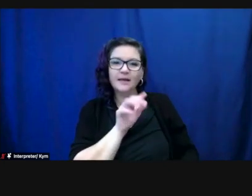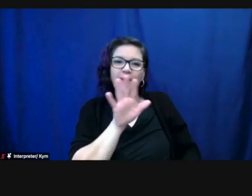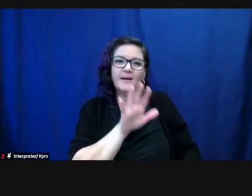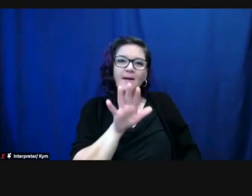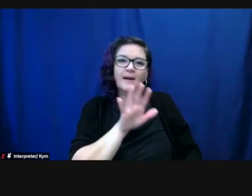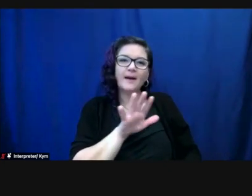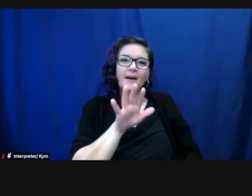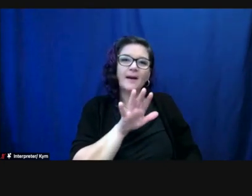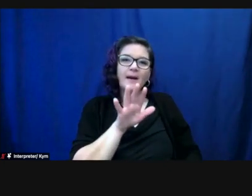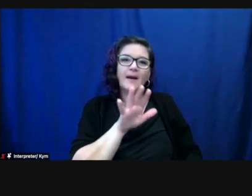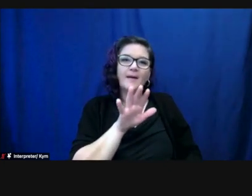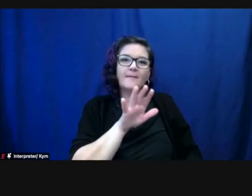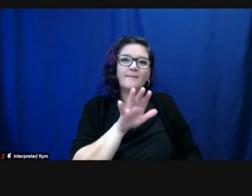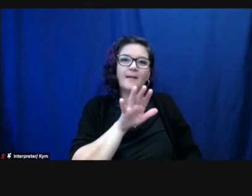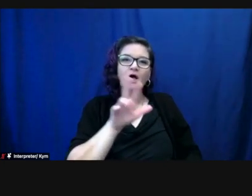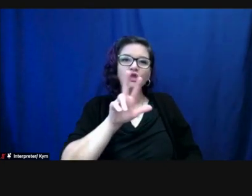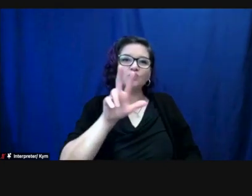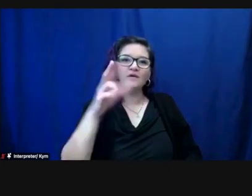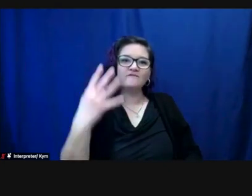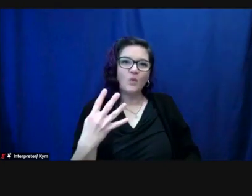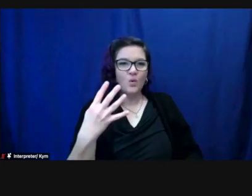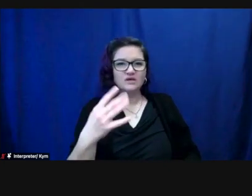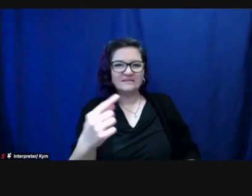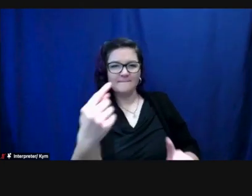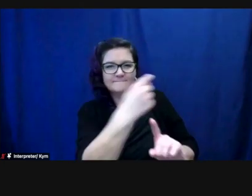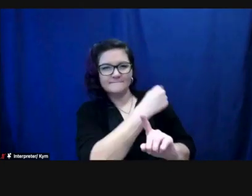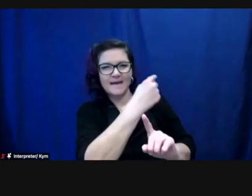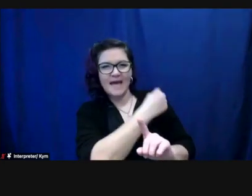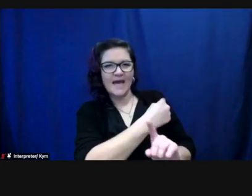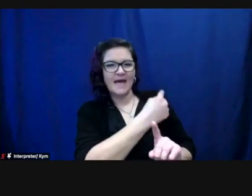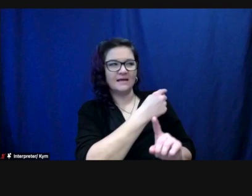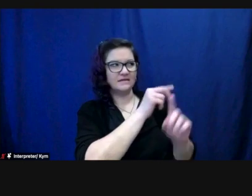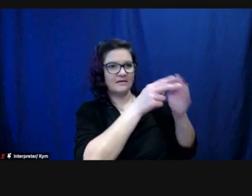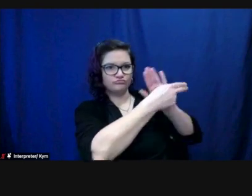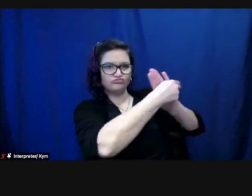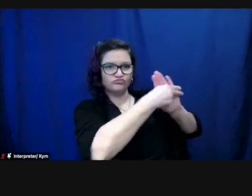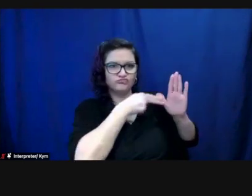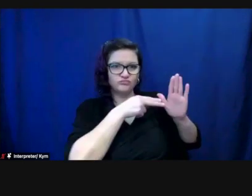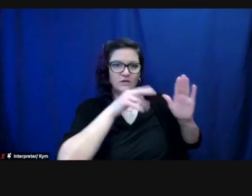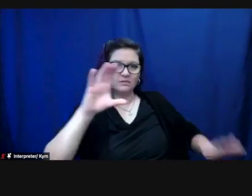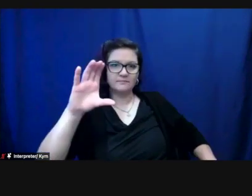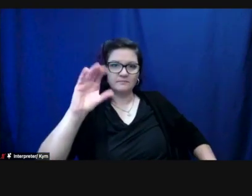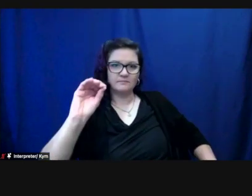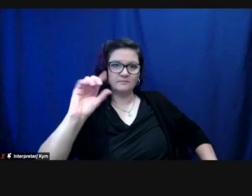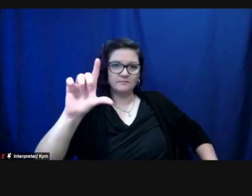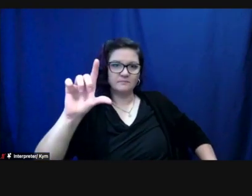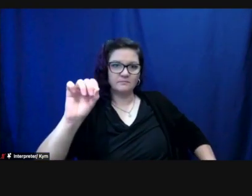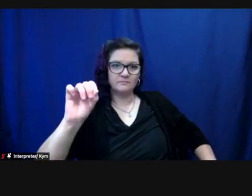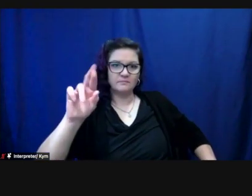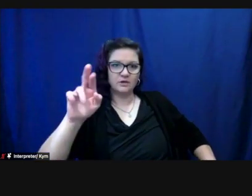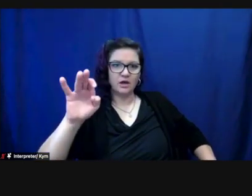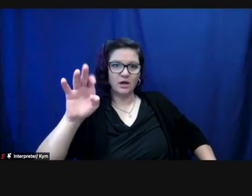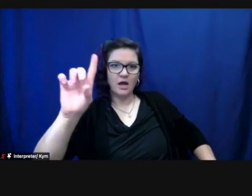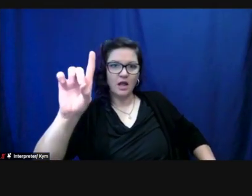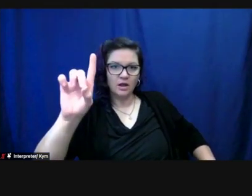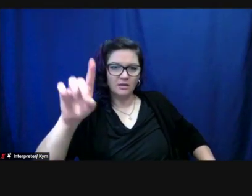three quarters of the way back on the car that said colored. And I said, what is